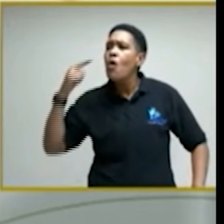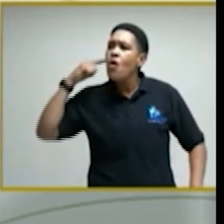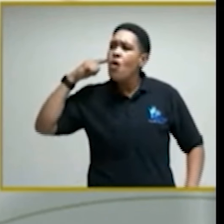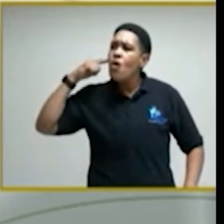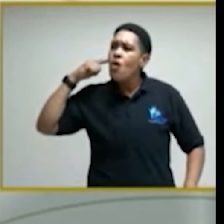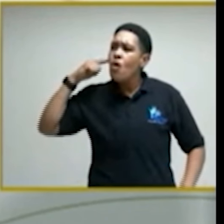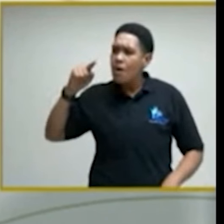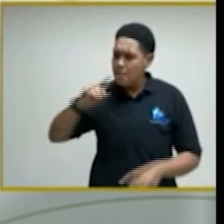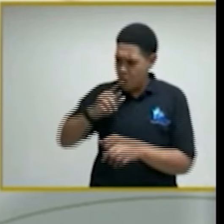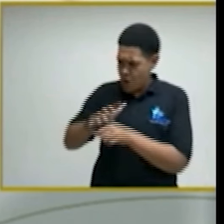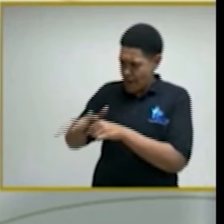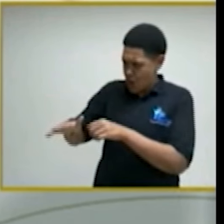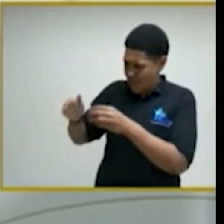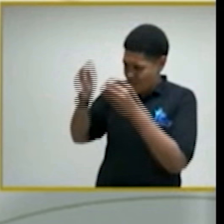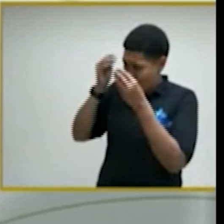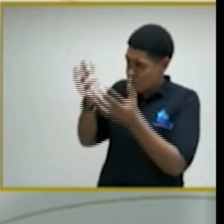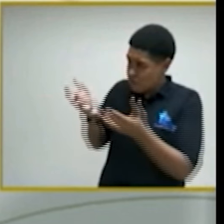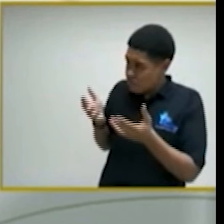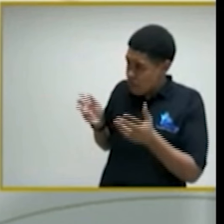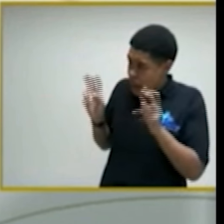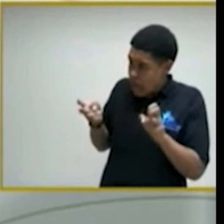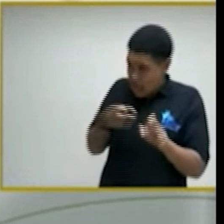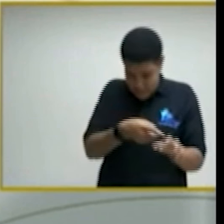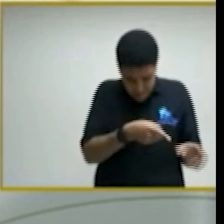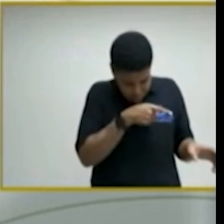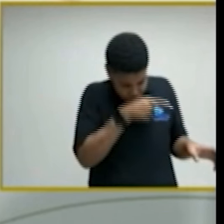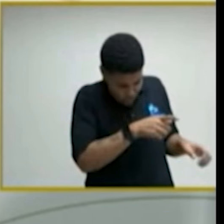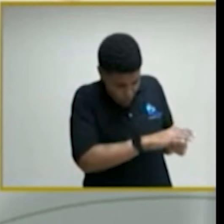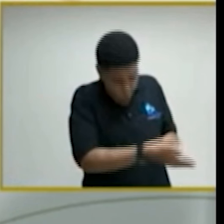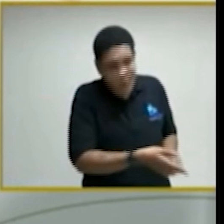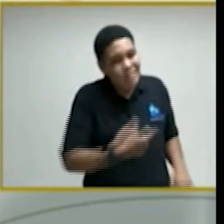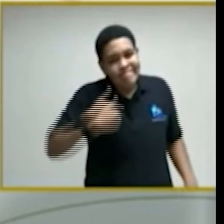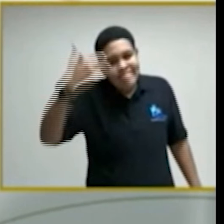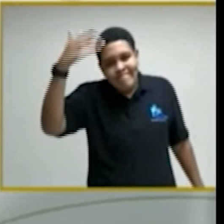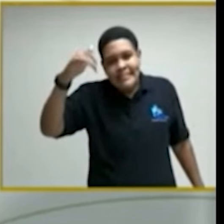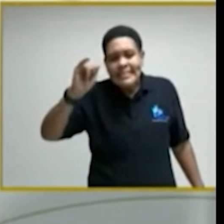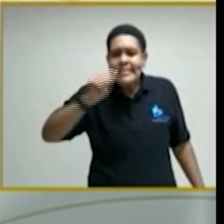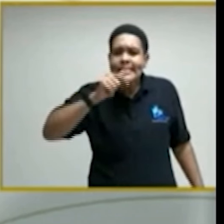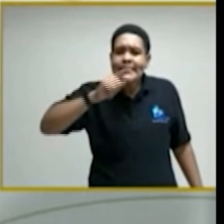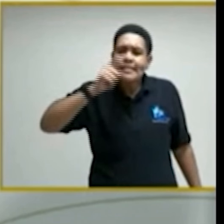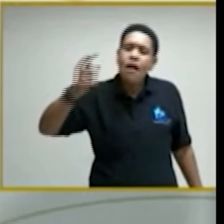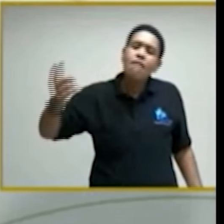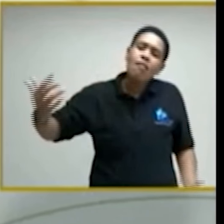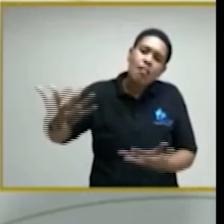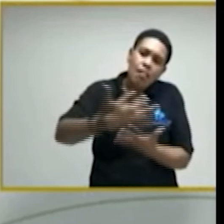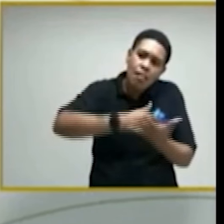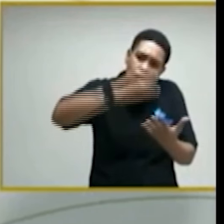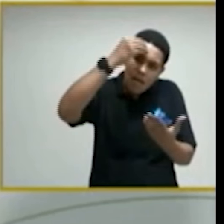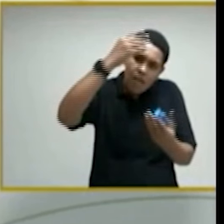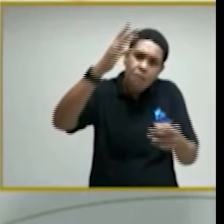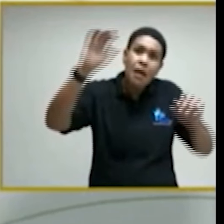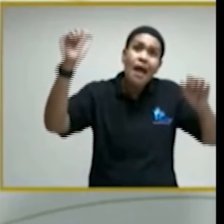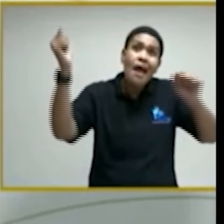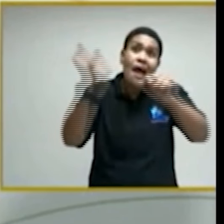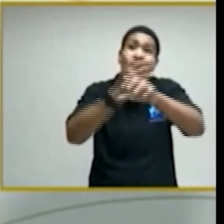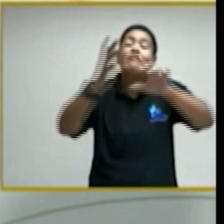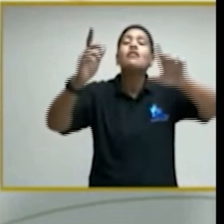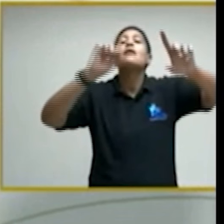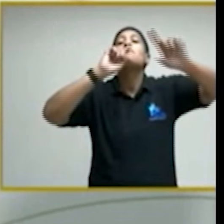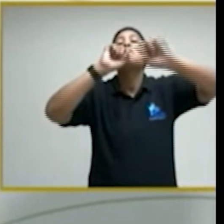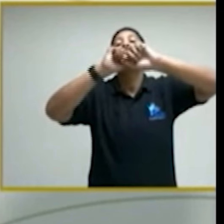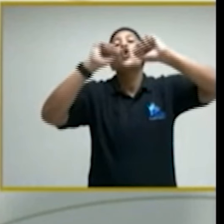to classify the death as to whether it is a COVID death or it is a coincidental death, meaning that the